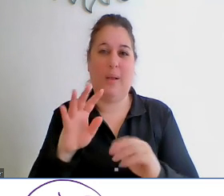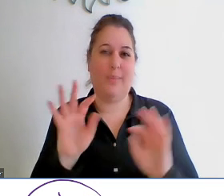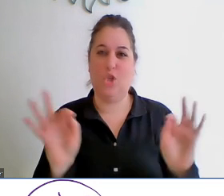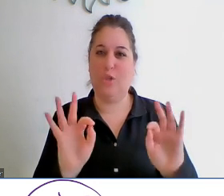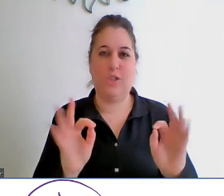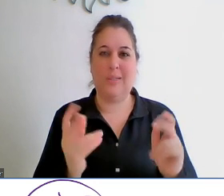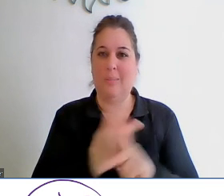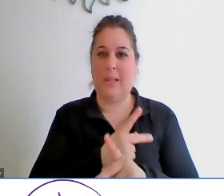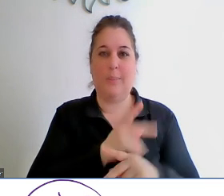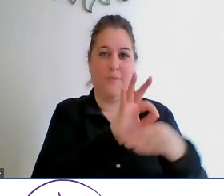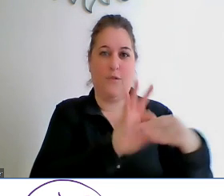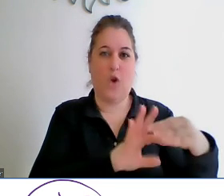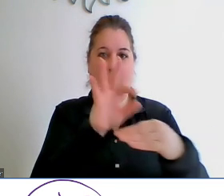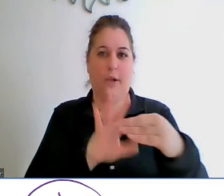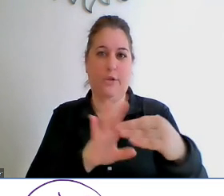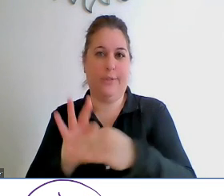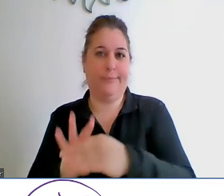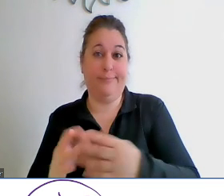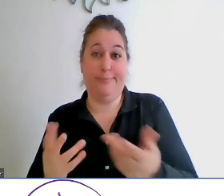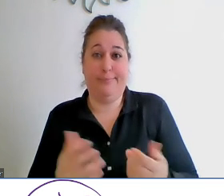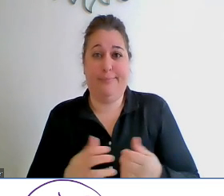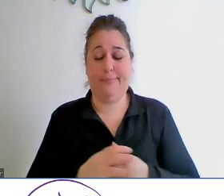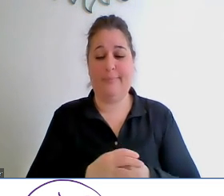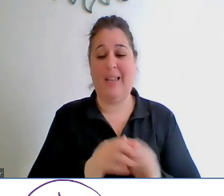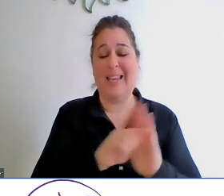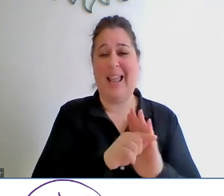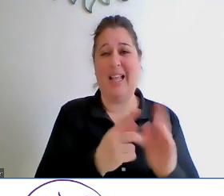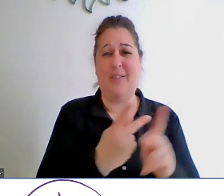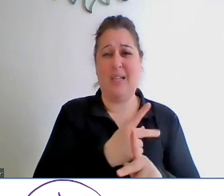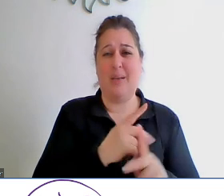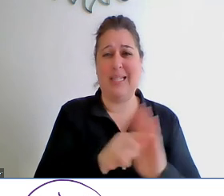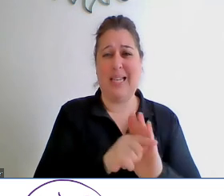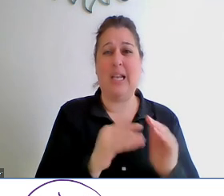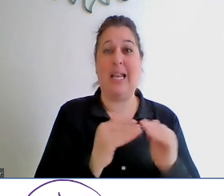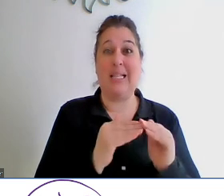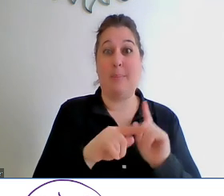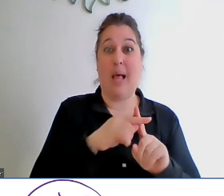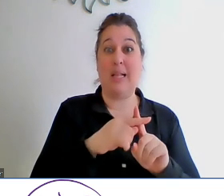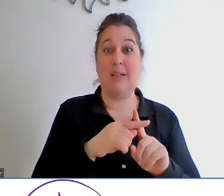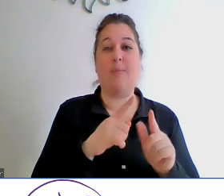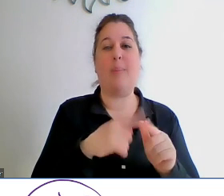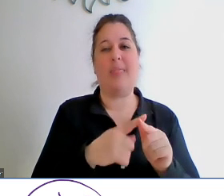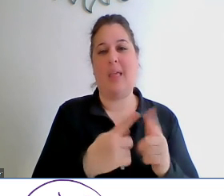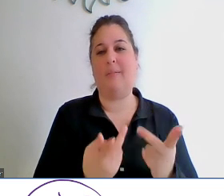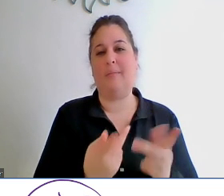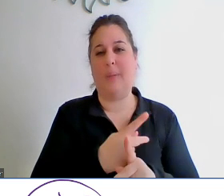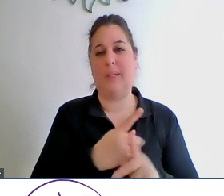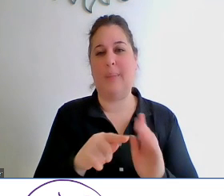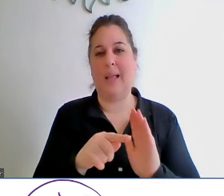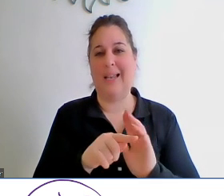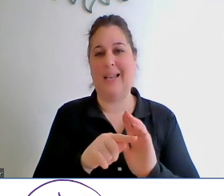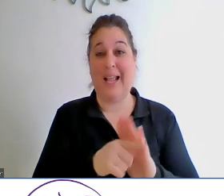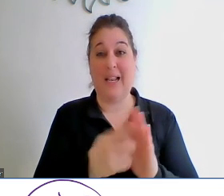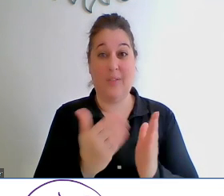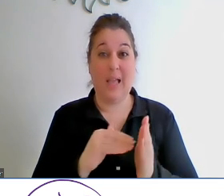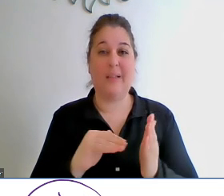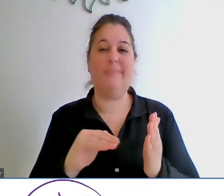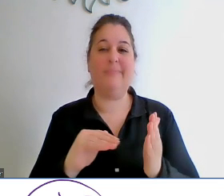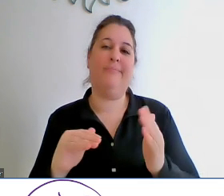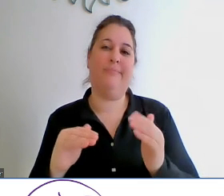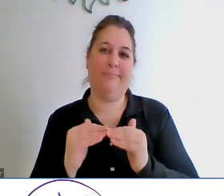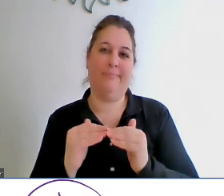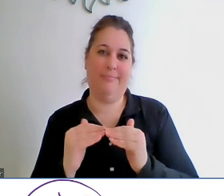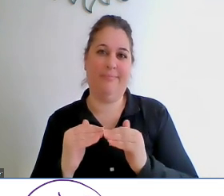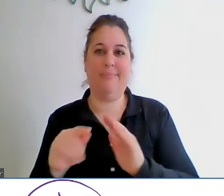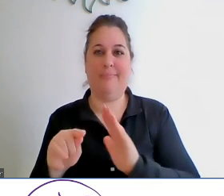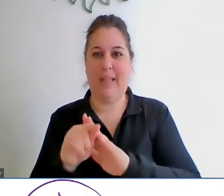multiplying. So what's 2 times 2 times 2? 8. What's a negative times a negative times a negative? Negative times negative is positive, times negative is